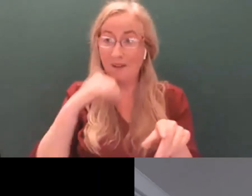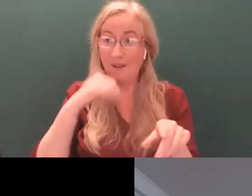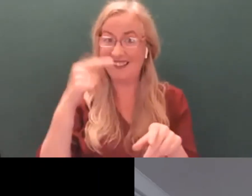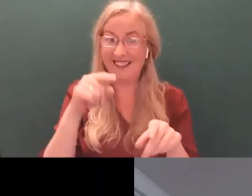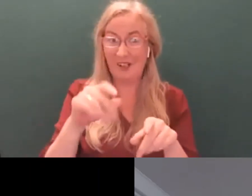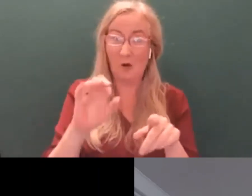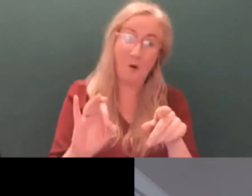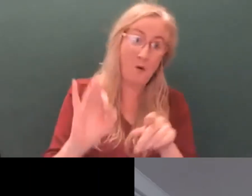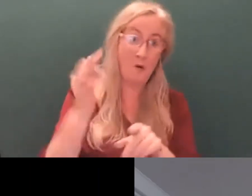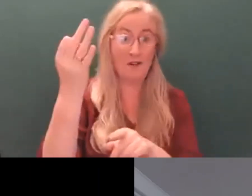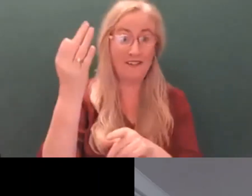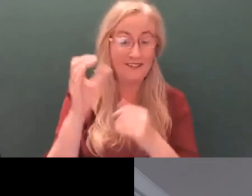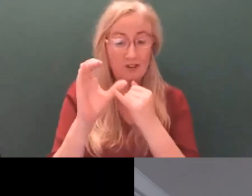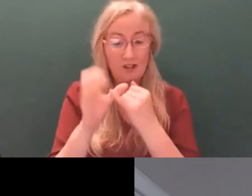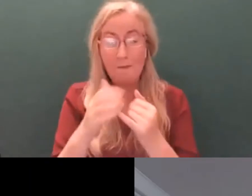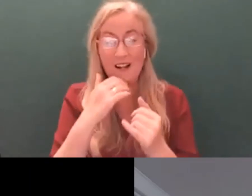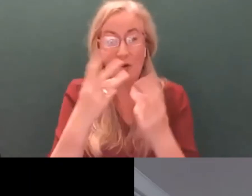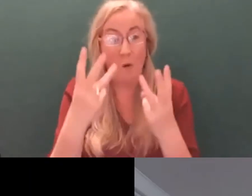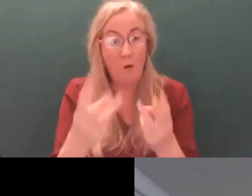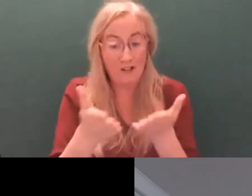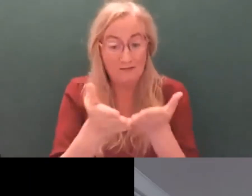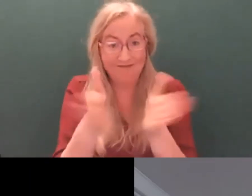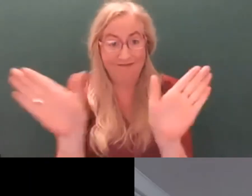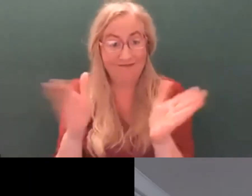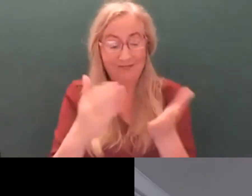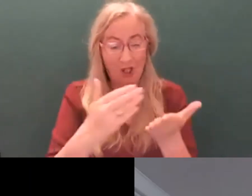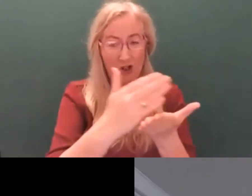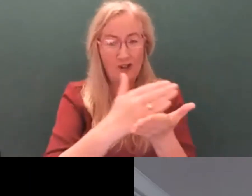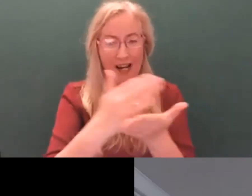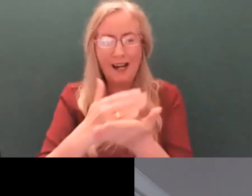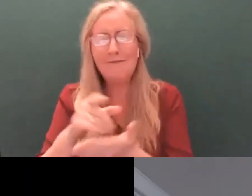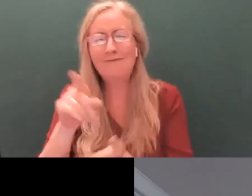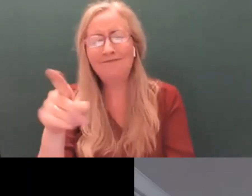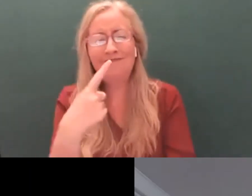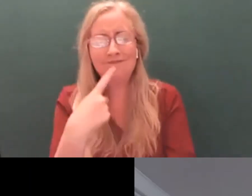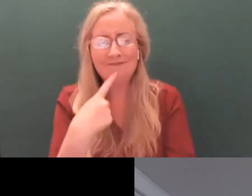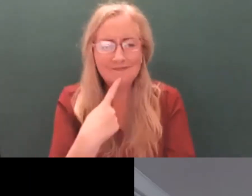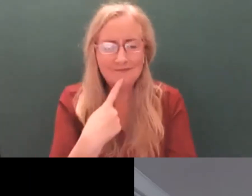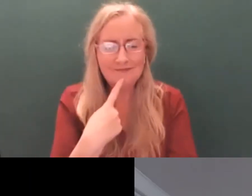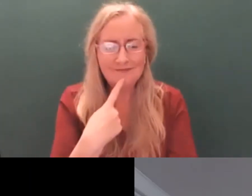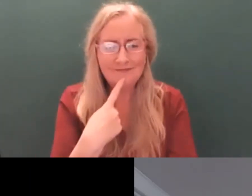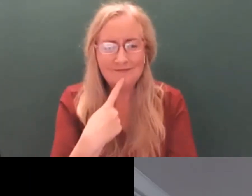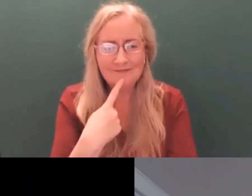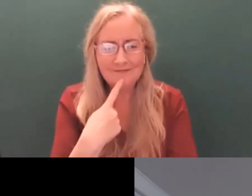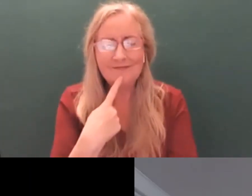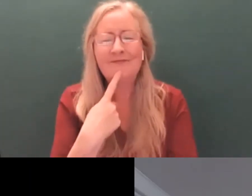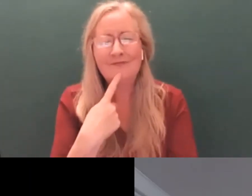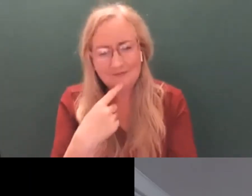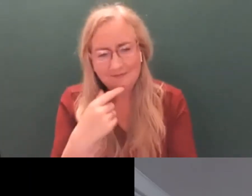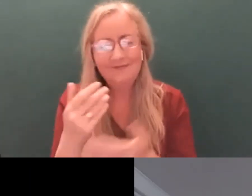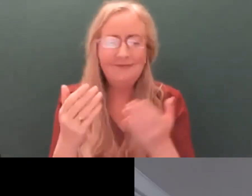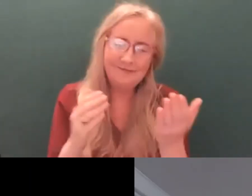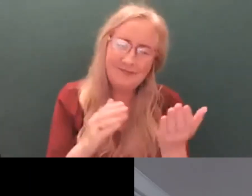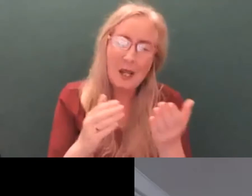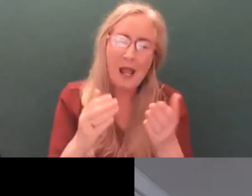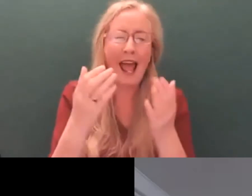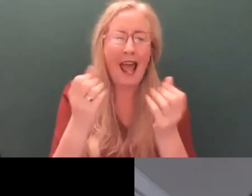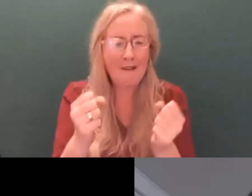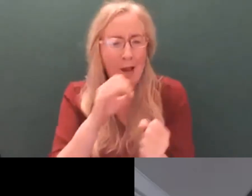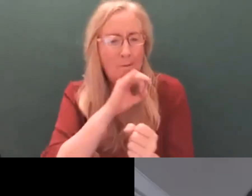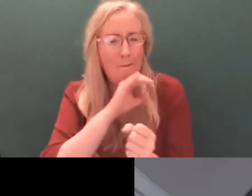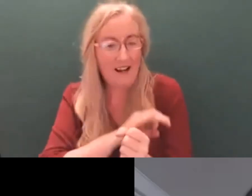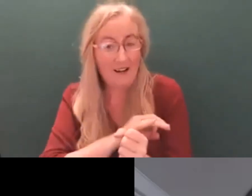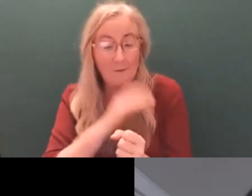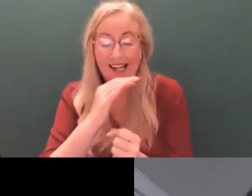you've got something you actually want to share? Well, I think there's certainly benefit if you're